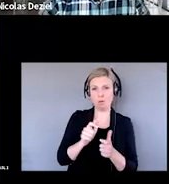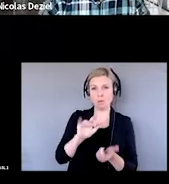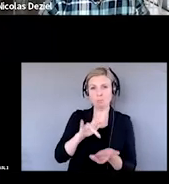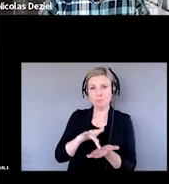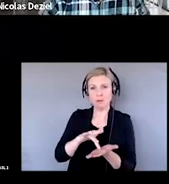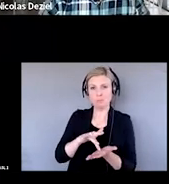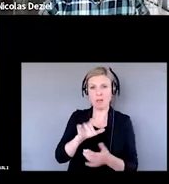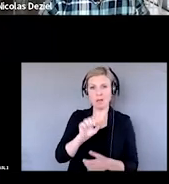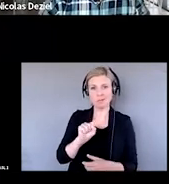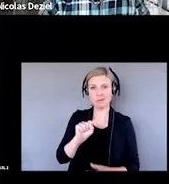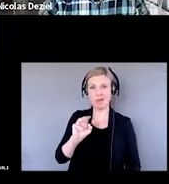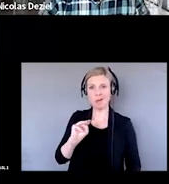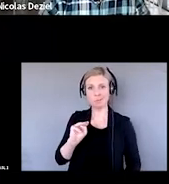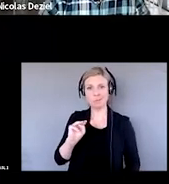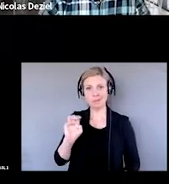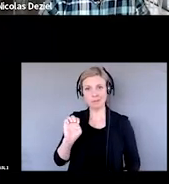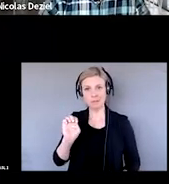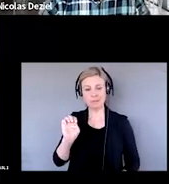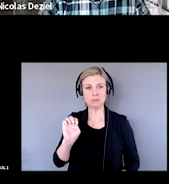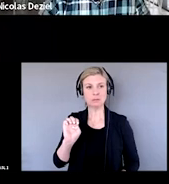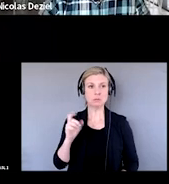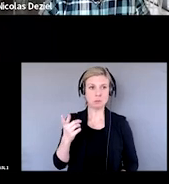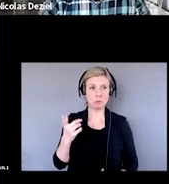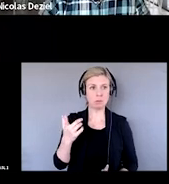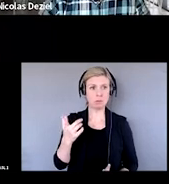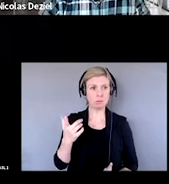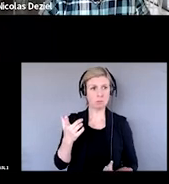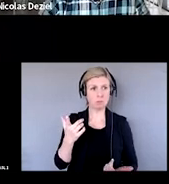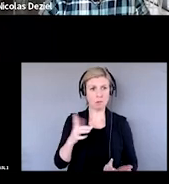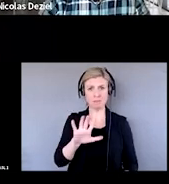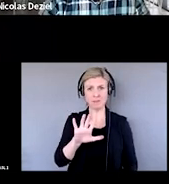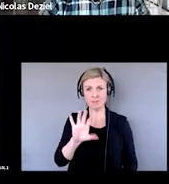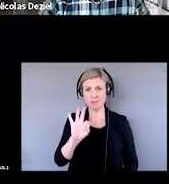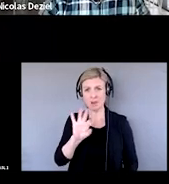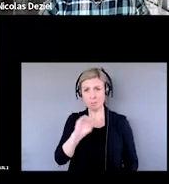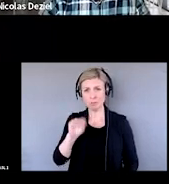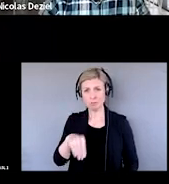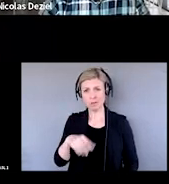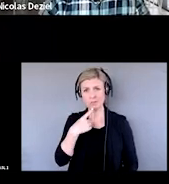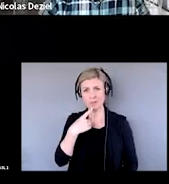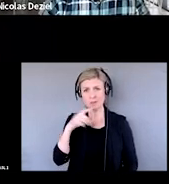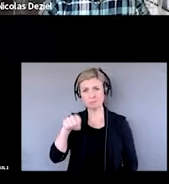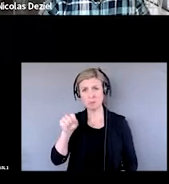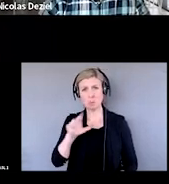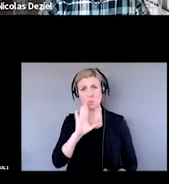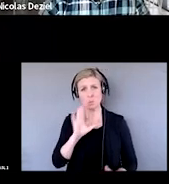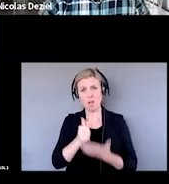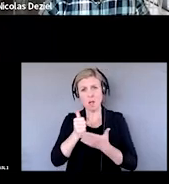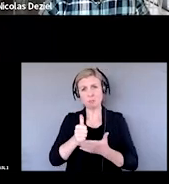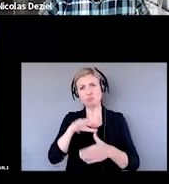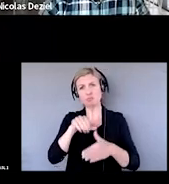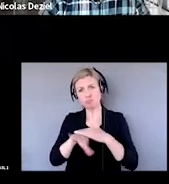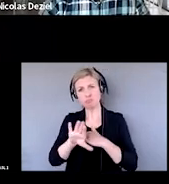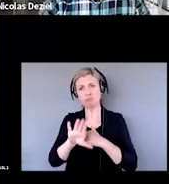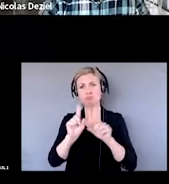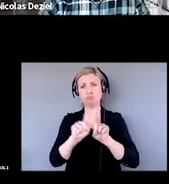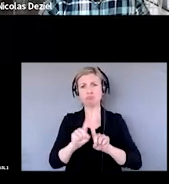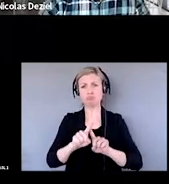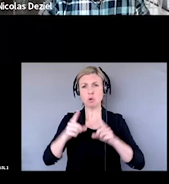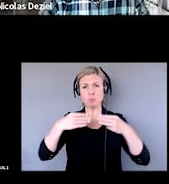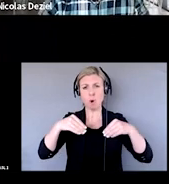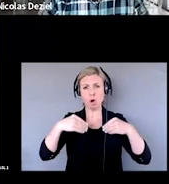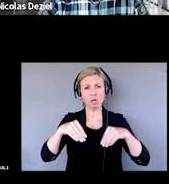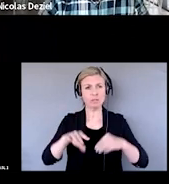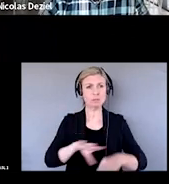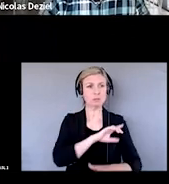said it supports growth to enter new markets. 58% said it's good for goods or